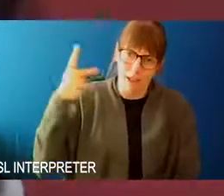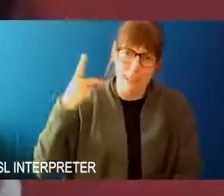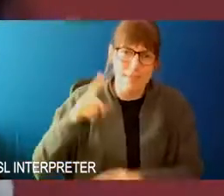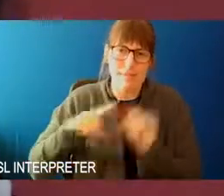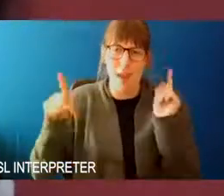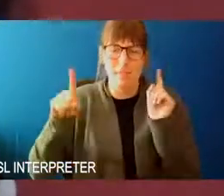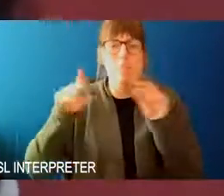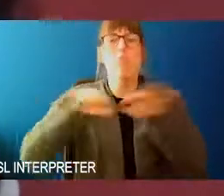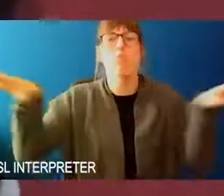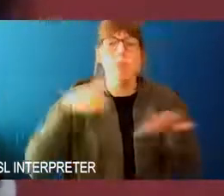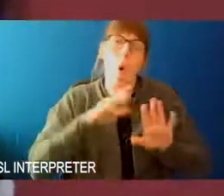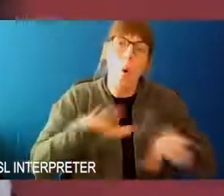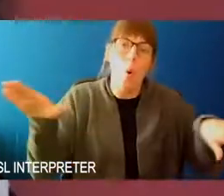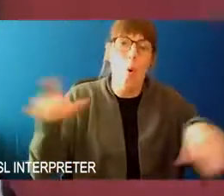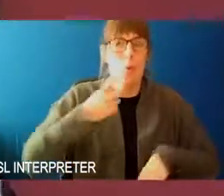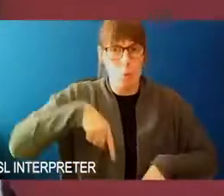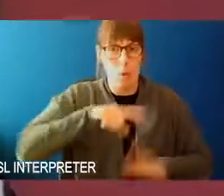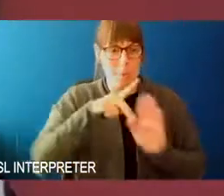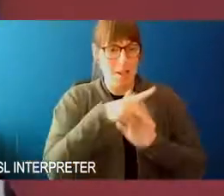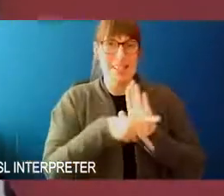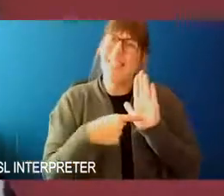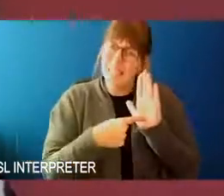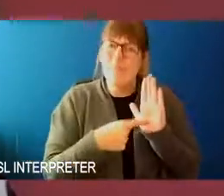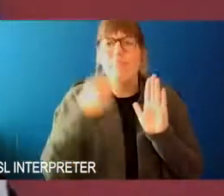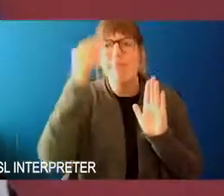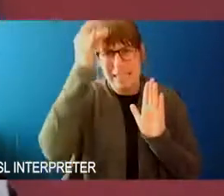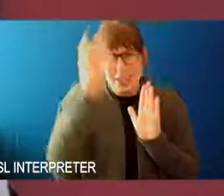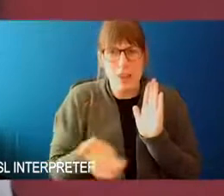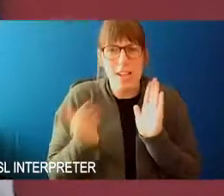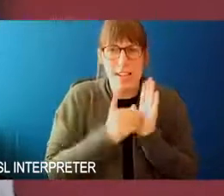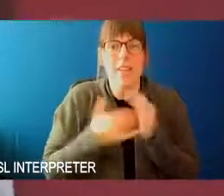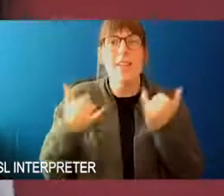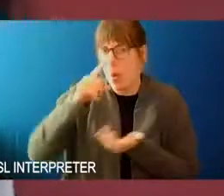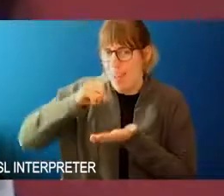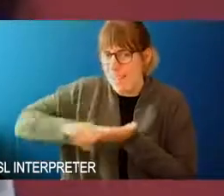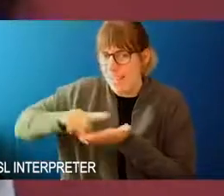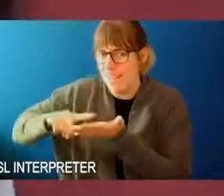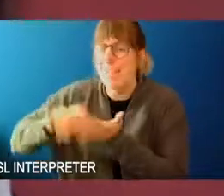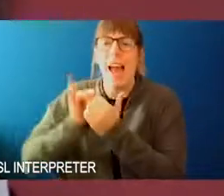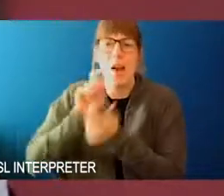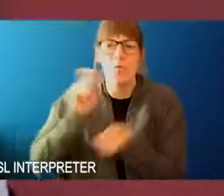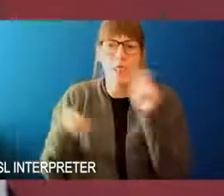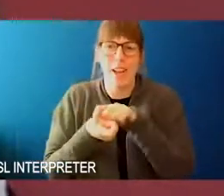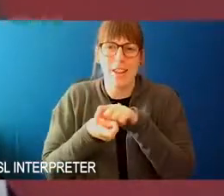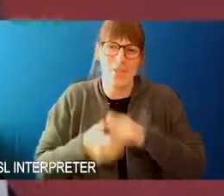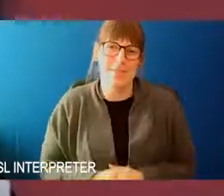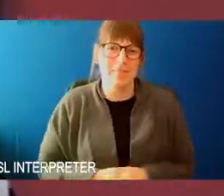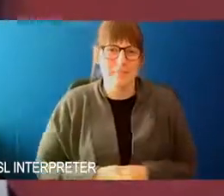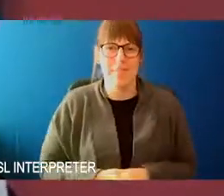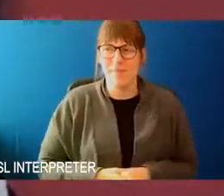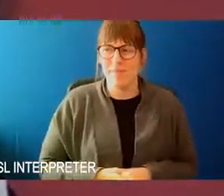mainstream media, not directly to us, talking about how they have reconsidered the policy and are